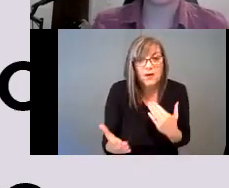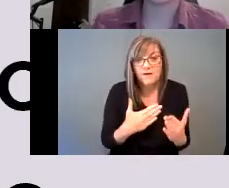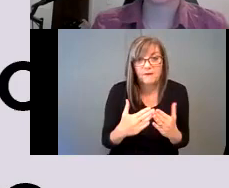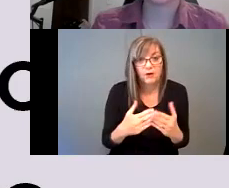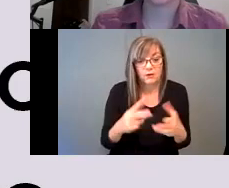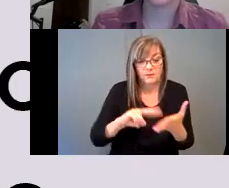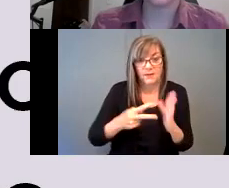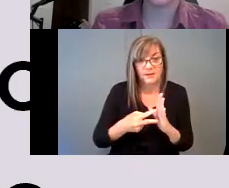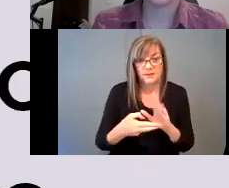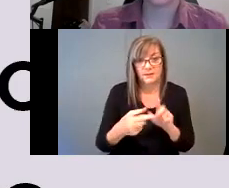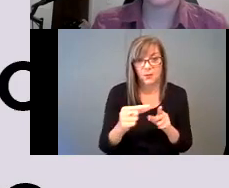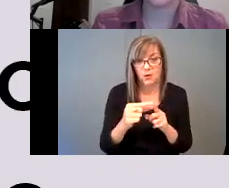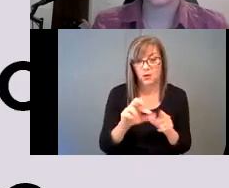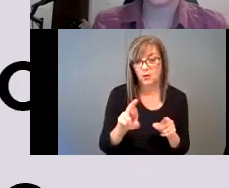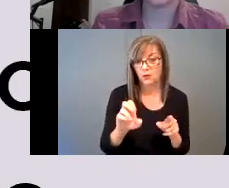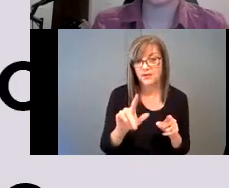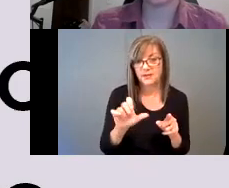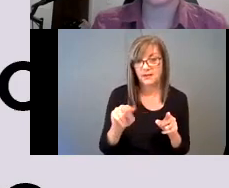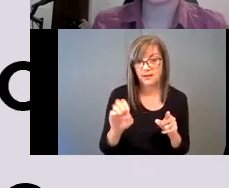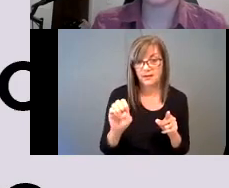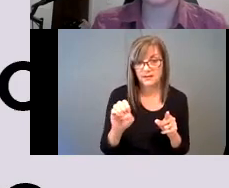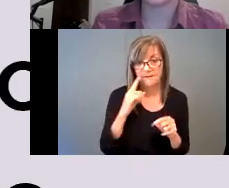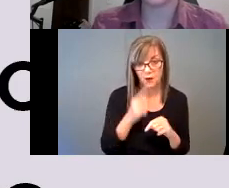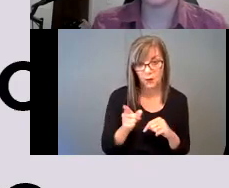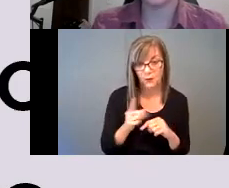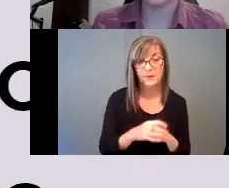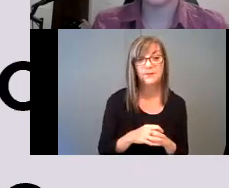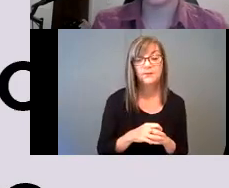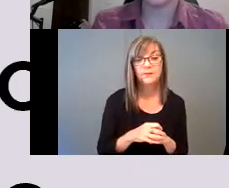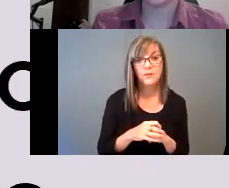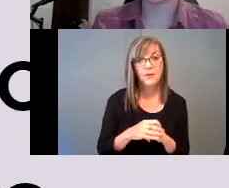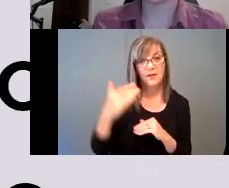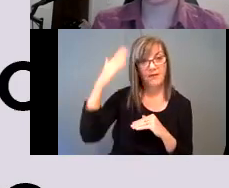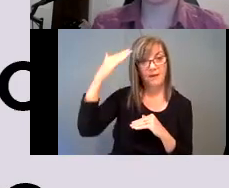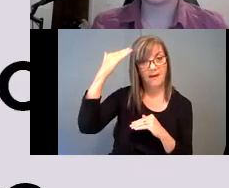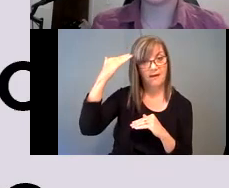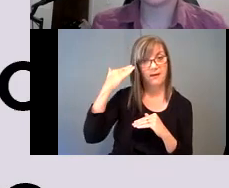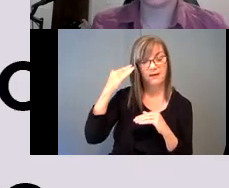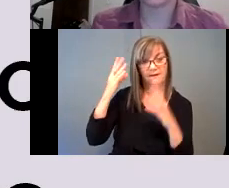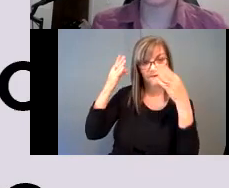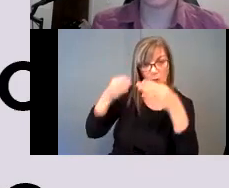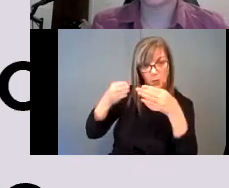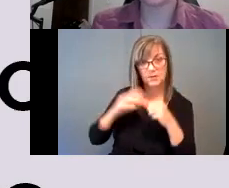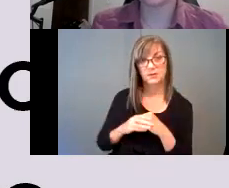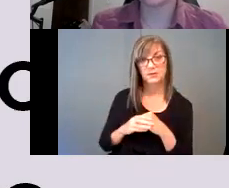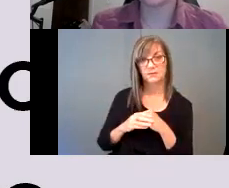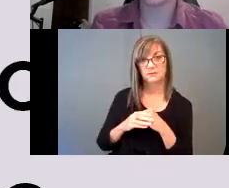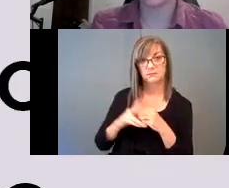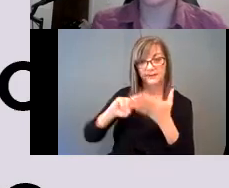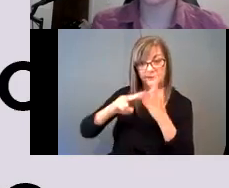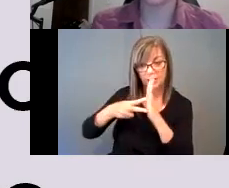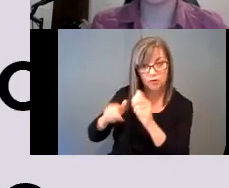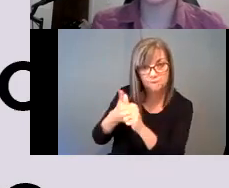you. And then on the head, we put focused and intentional. So focusing on responding